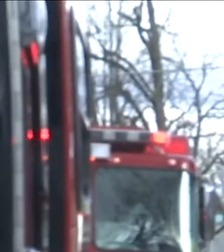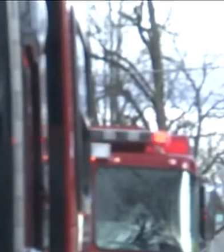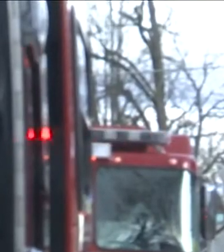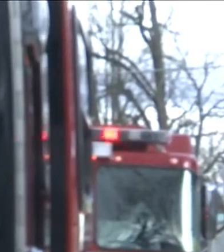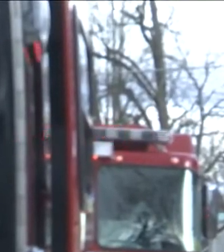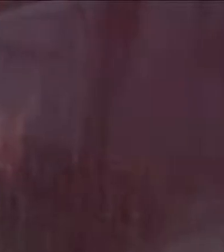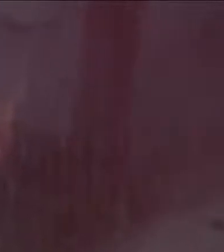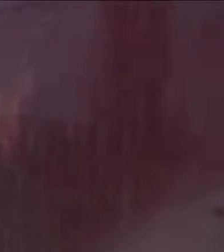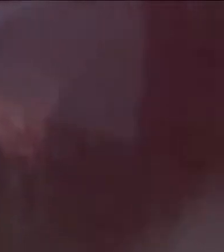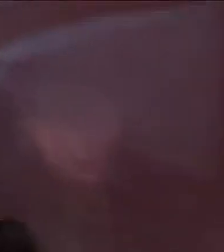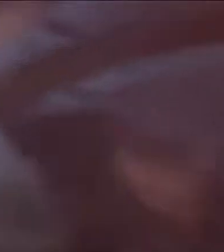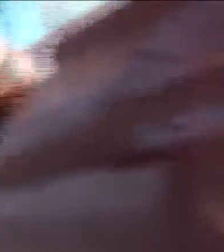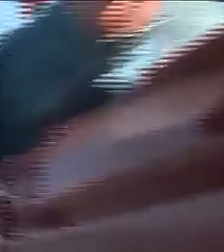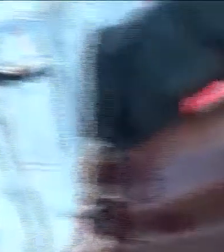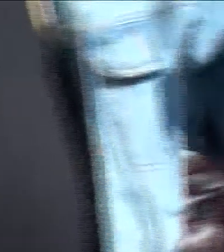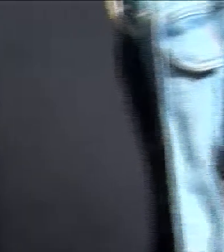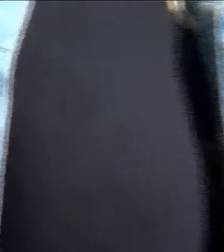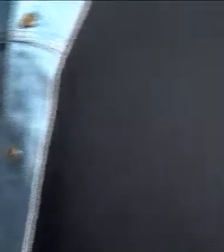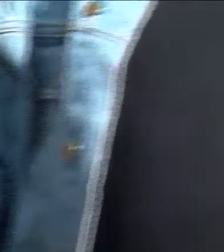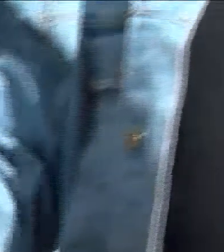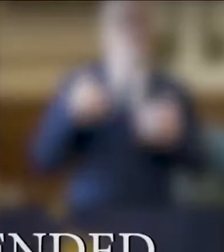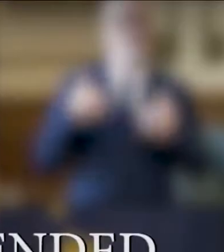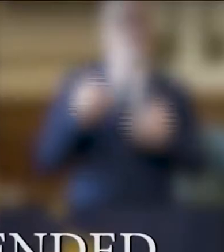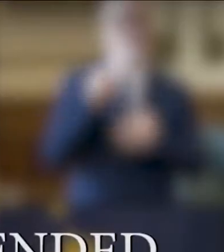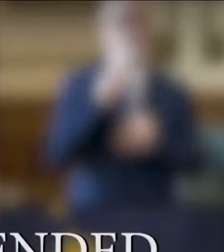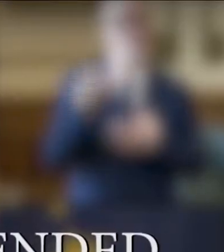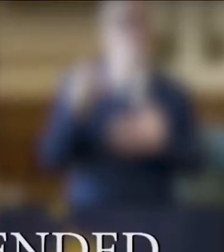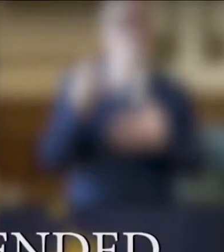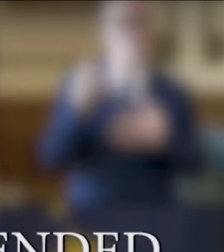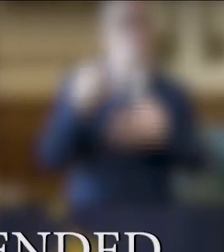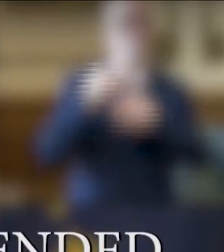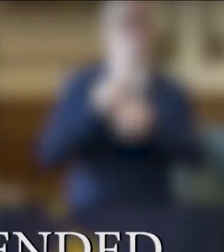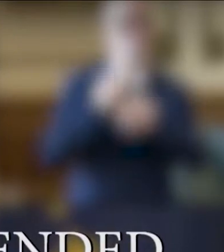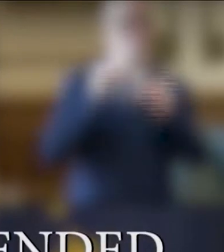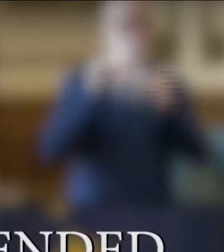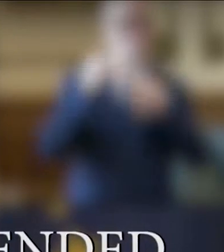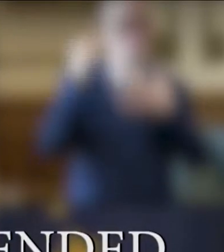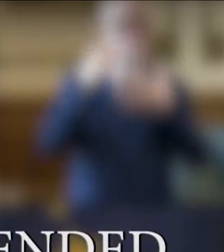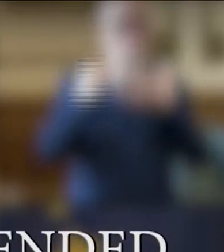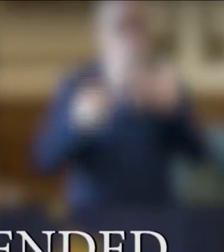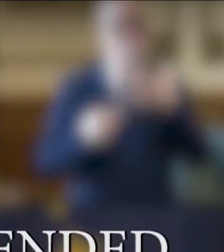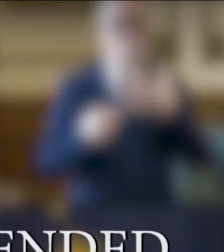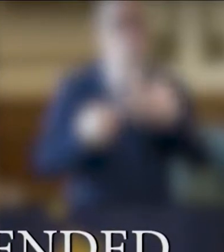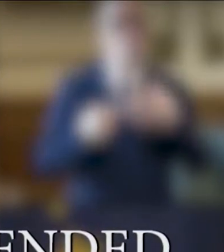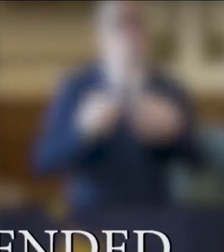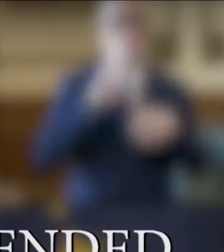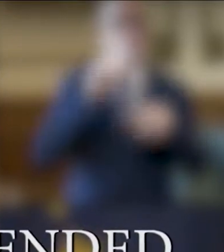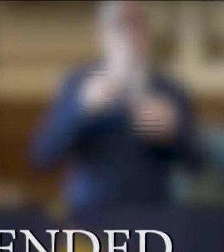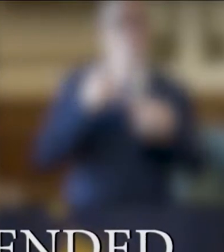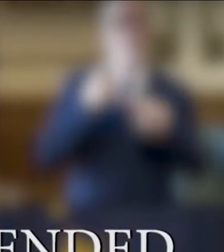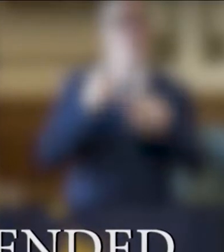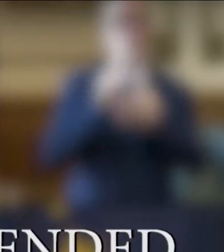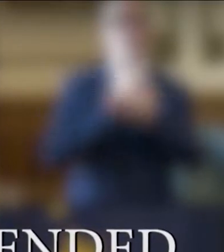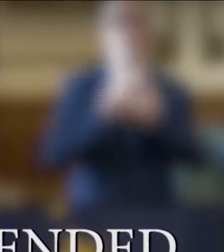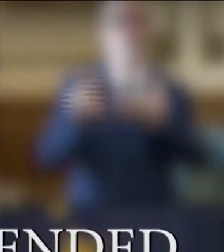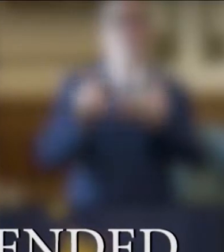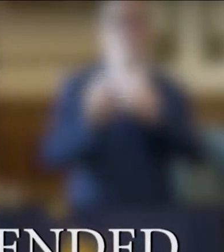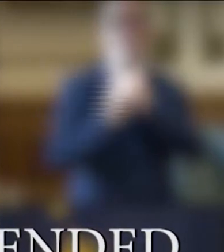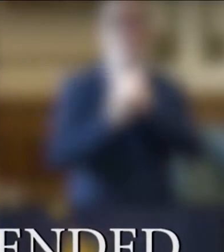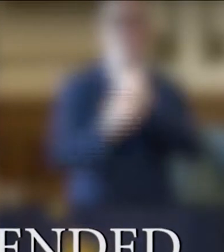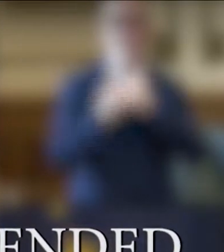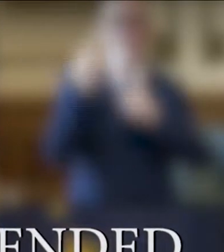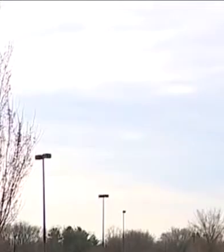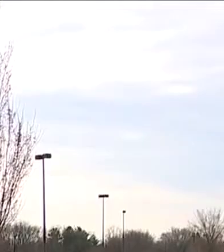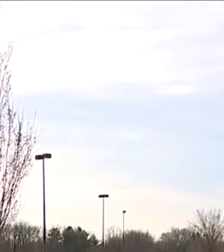emergency services, and gas stations, among others. On Monday, April 6th at 11:59, an extended version of this order went